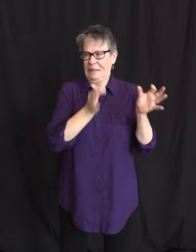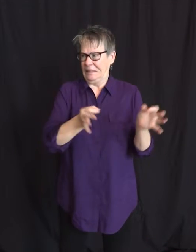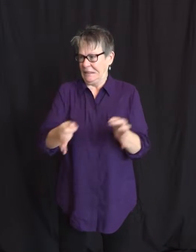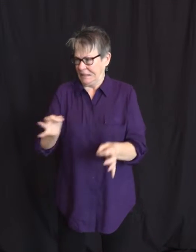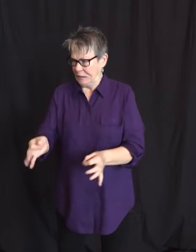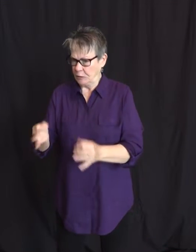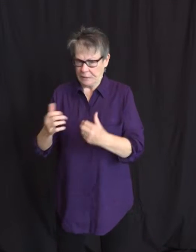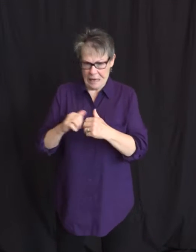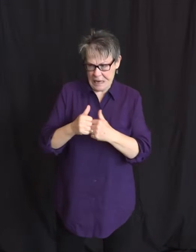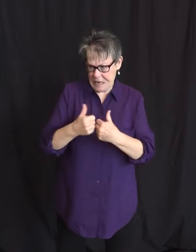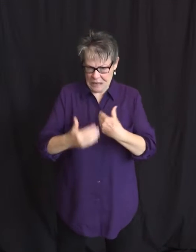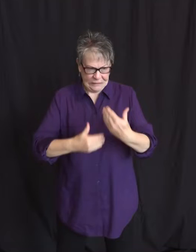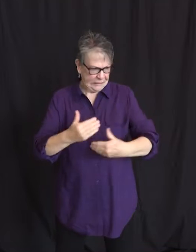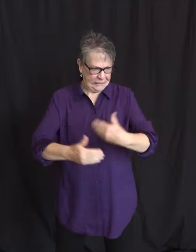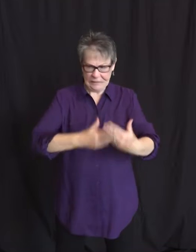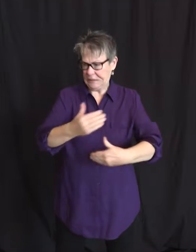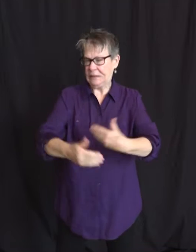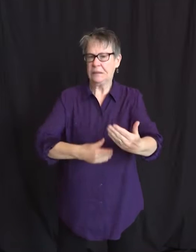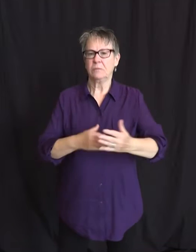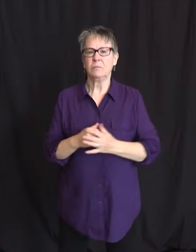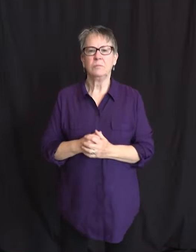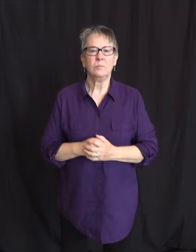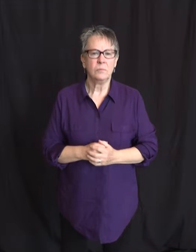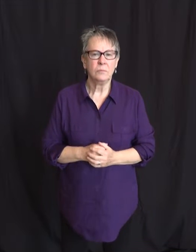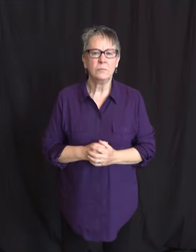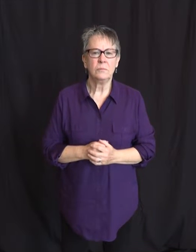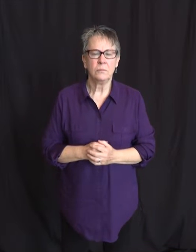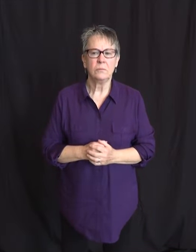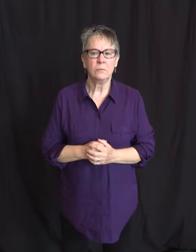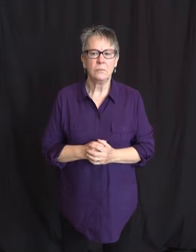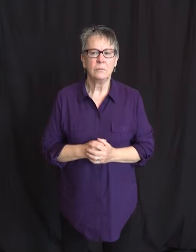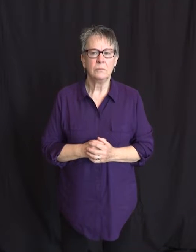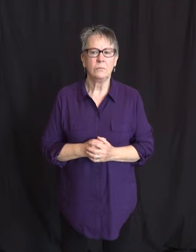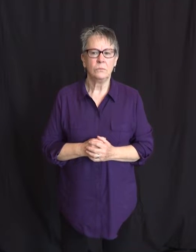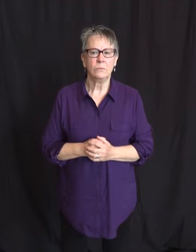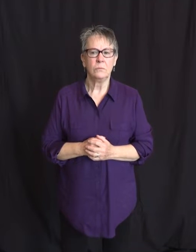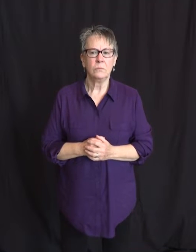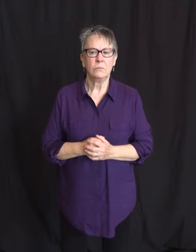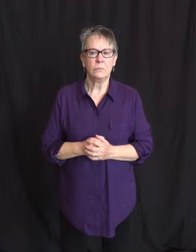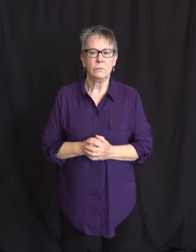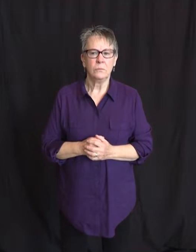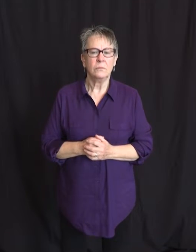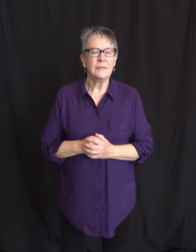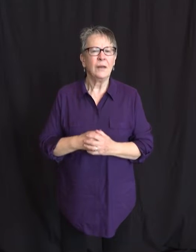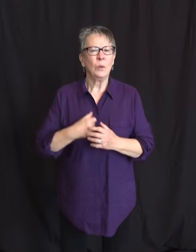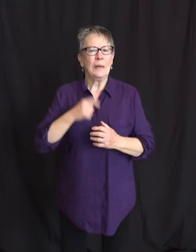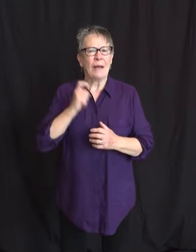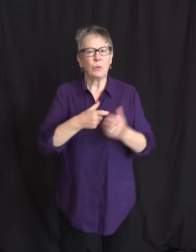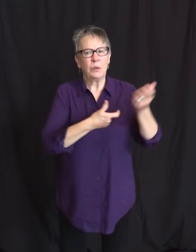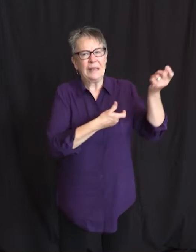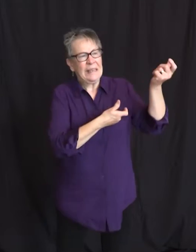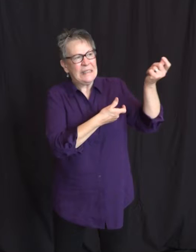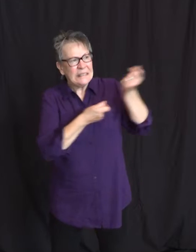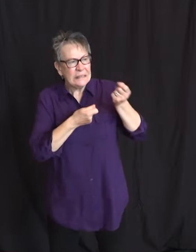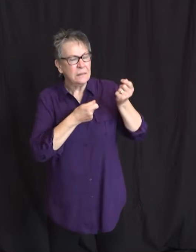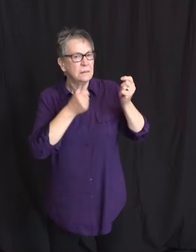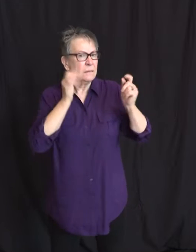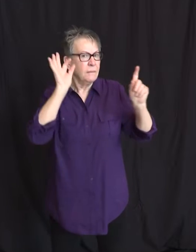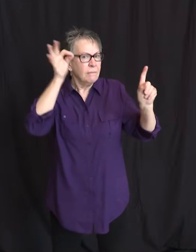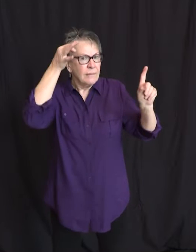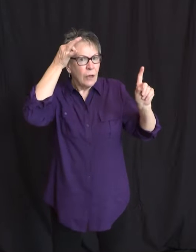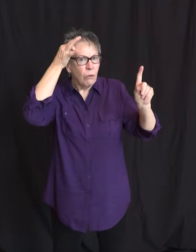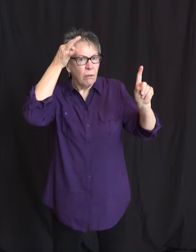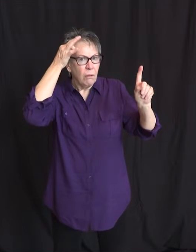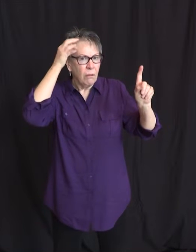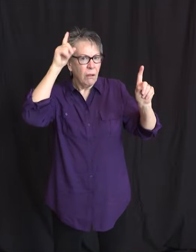all available federal funds and programs to support our recovery. I will give Tom Malinowski a well-deserved and